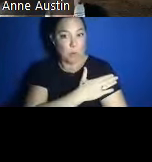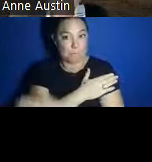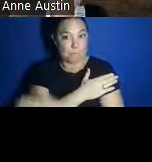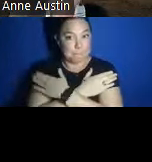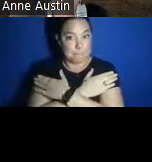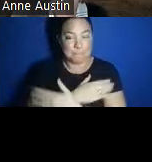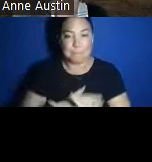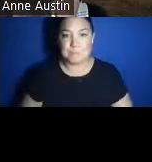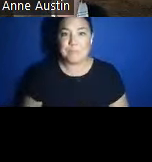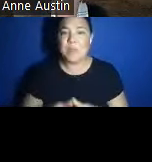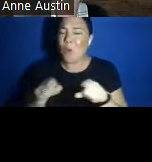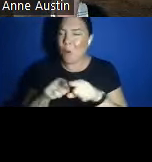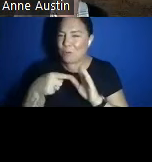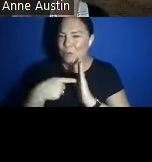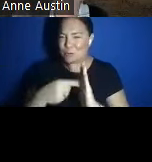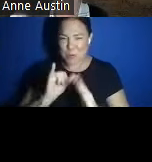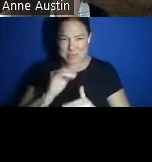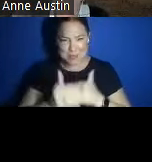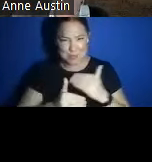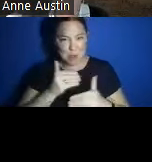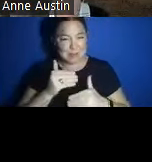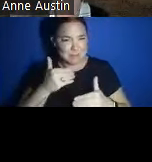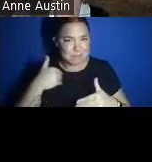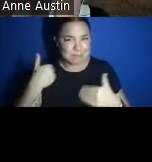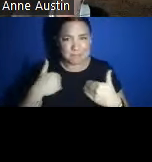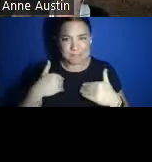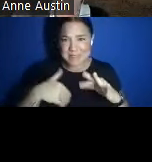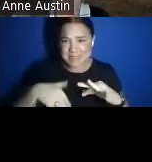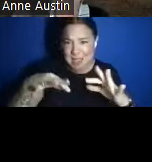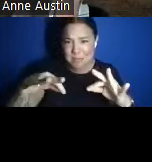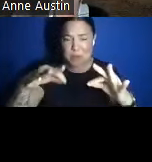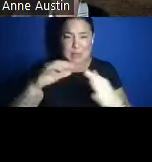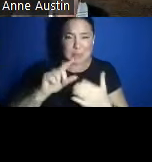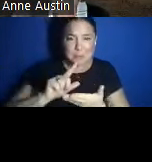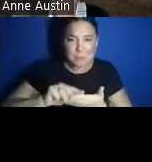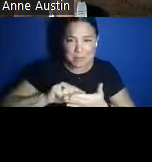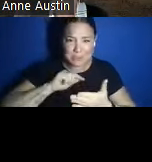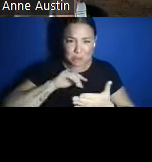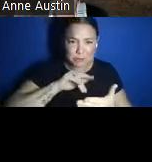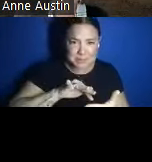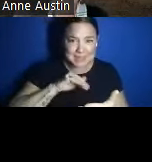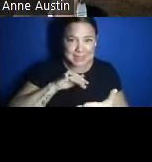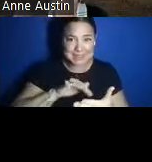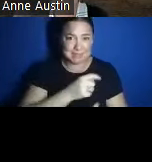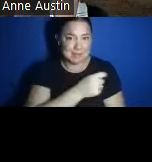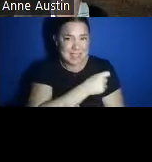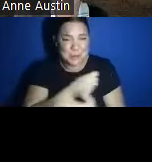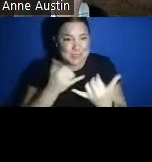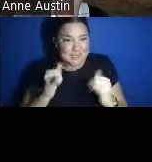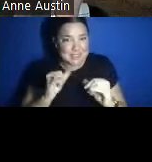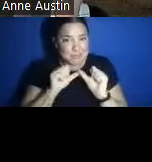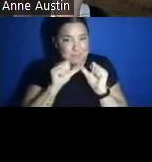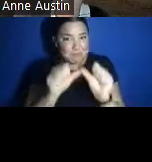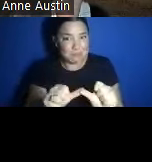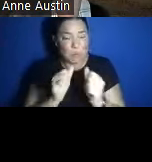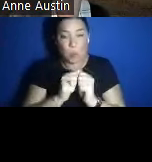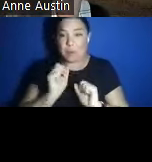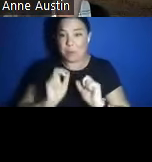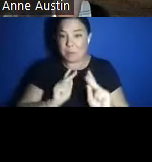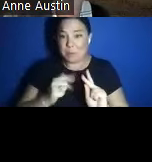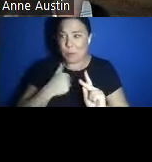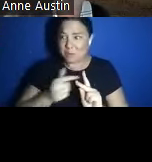This just shows you that this process of discovering and publishing and studying these tattoos is ongoing even with individuals that we've